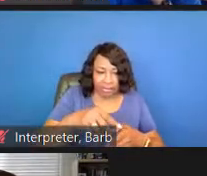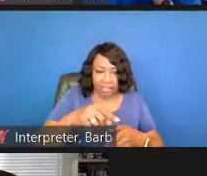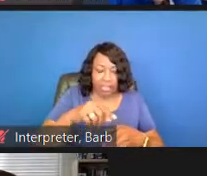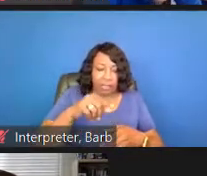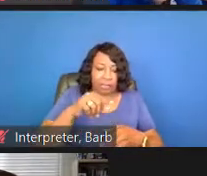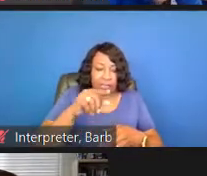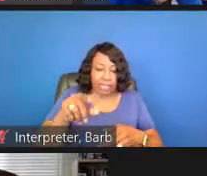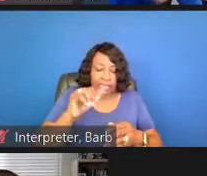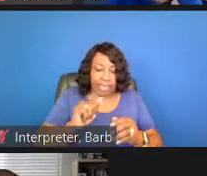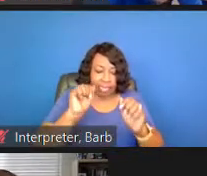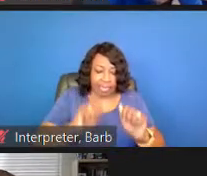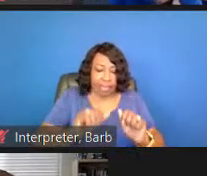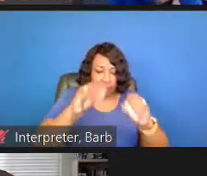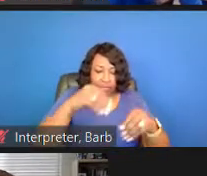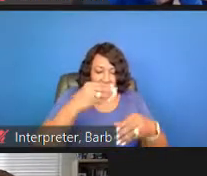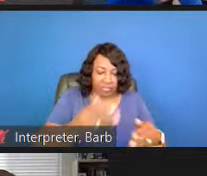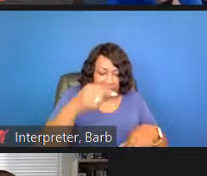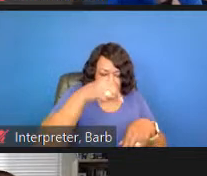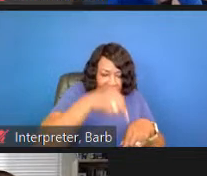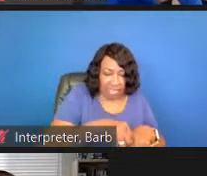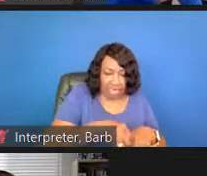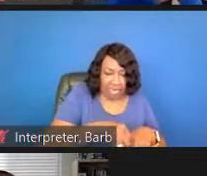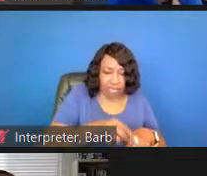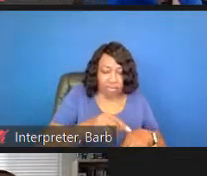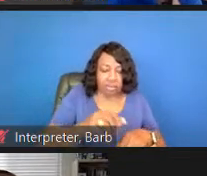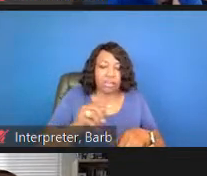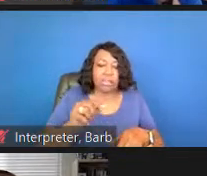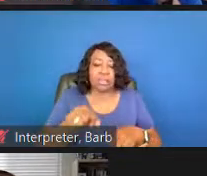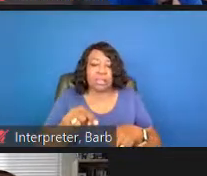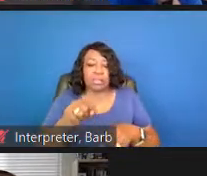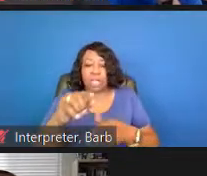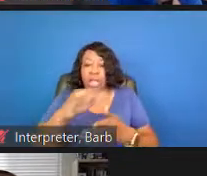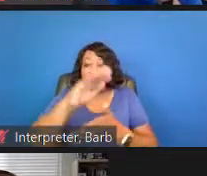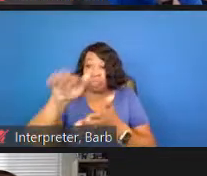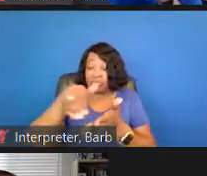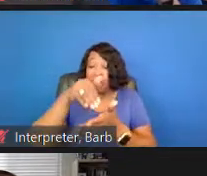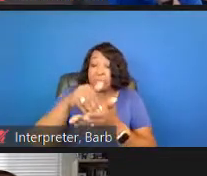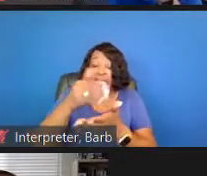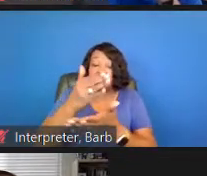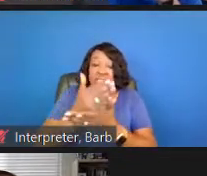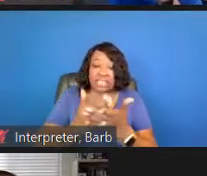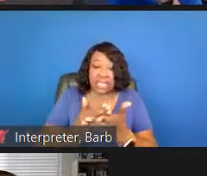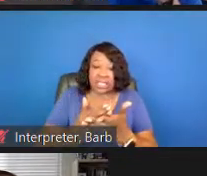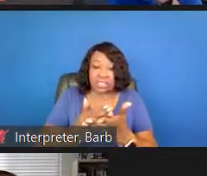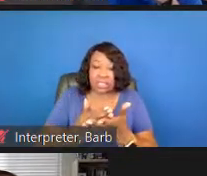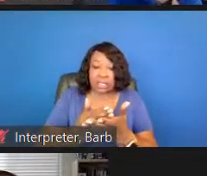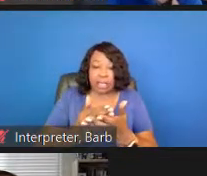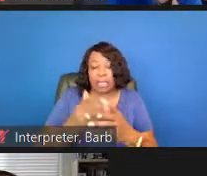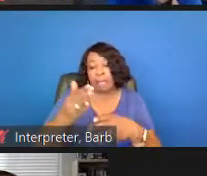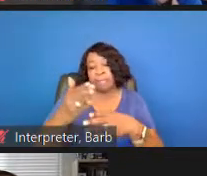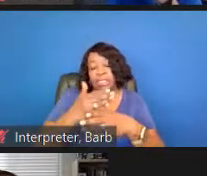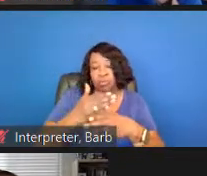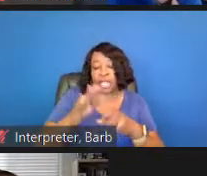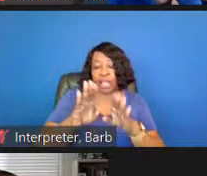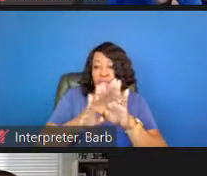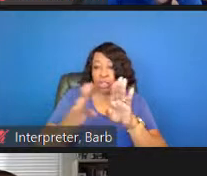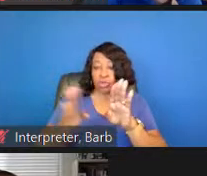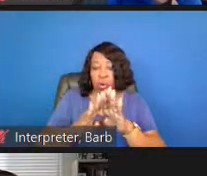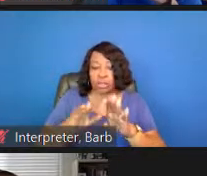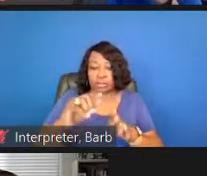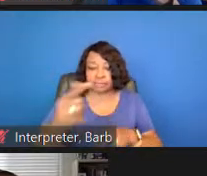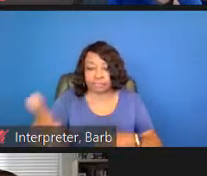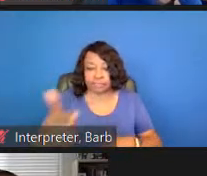obstructing the path through the car. So basically the middle section of the car, like I said, between the doors are alternating like